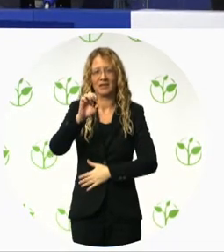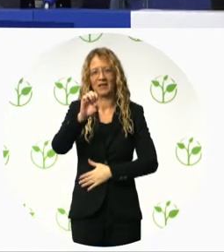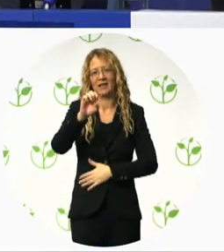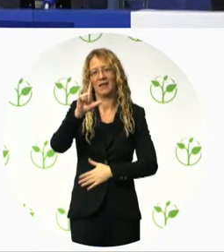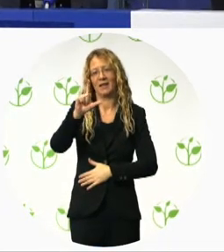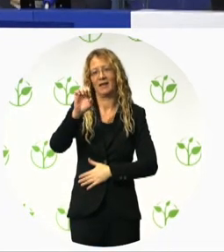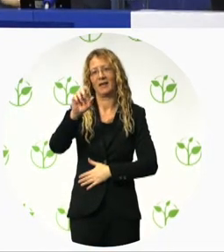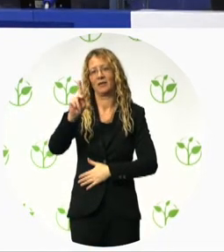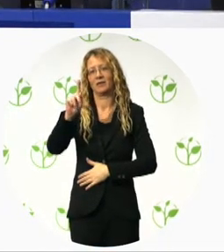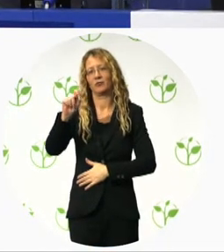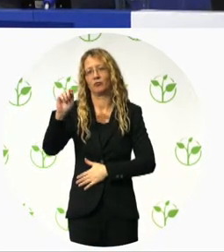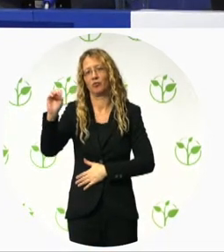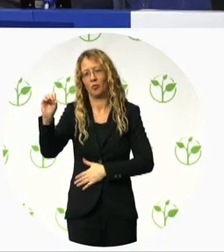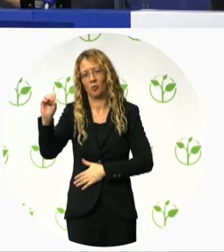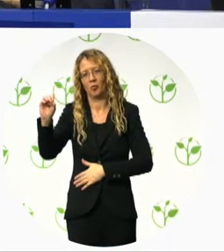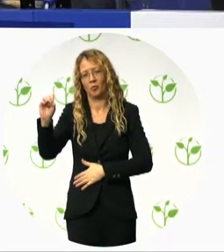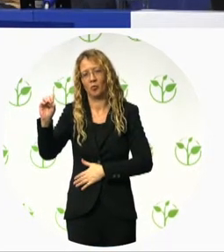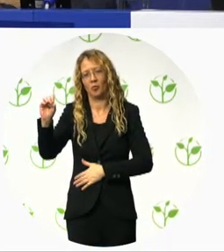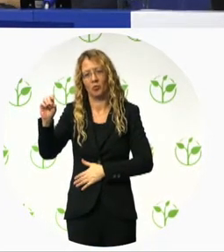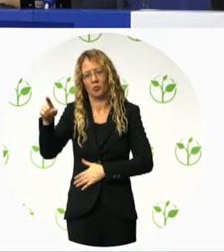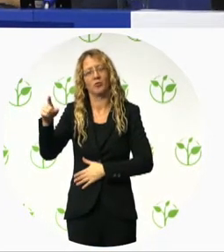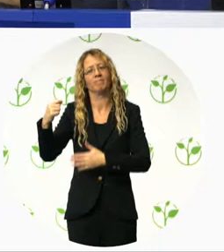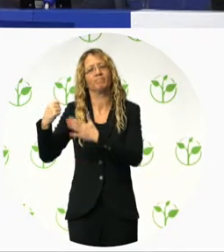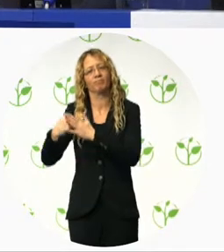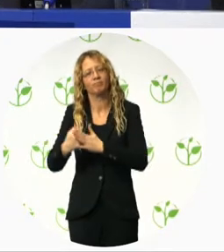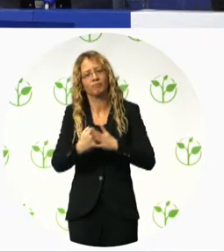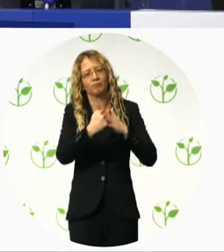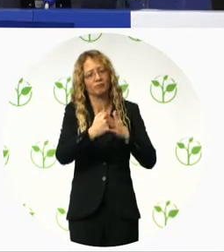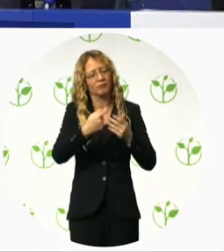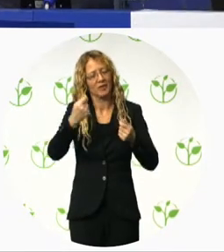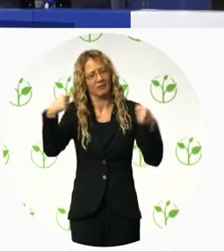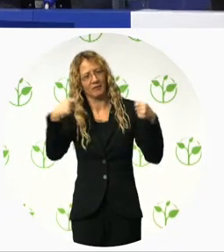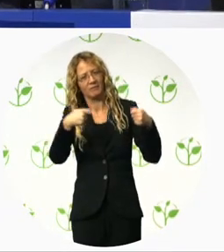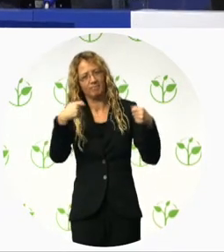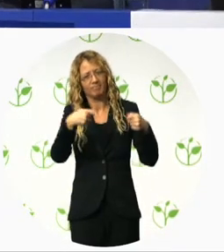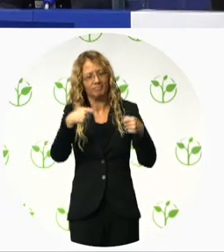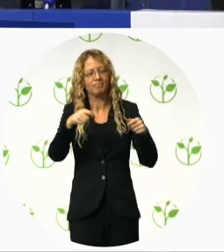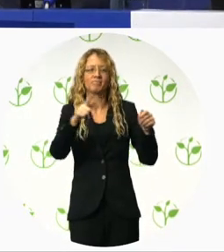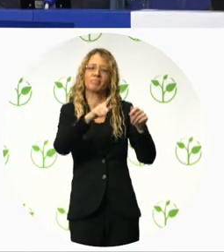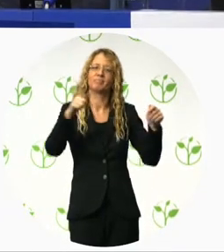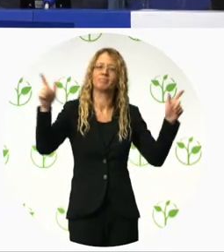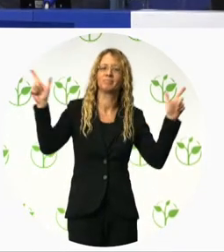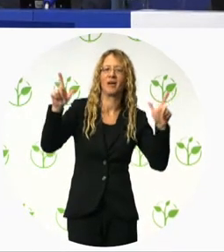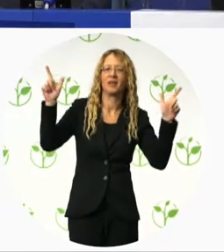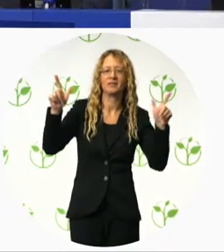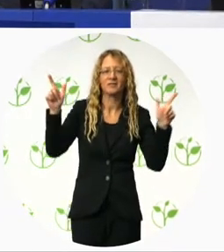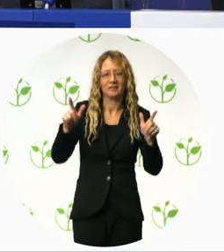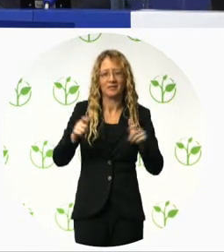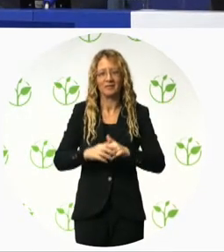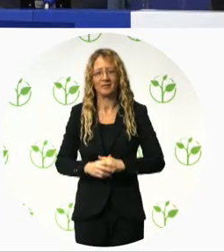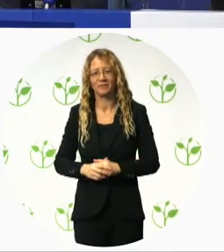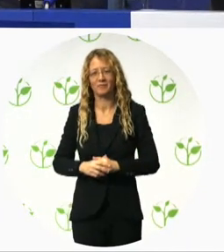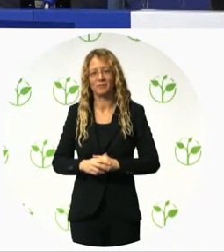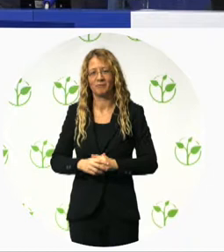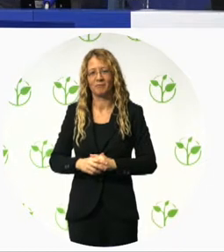is sponsoring like event football team, and we like a company. We like to invest money